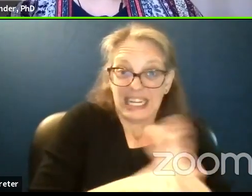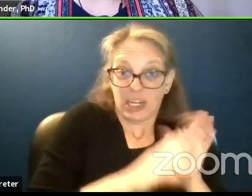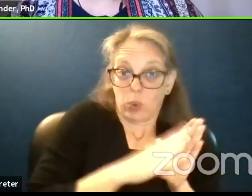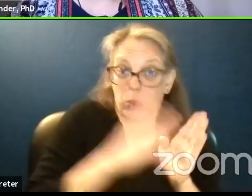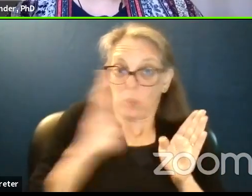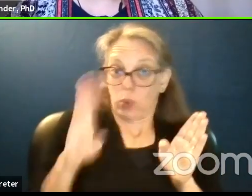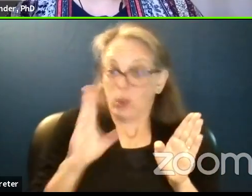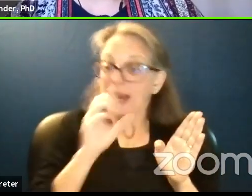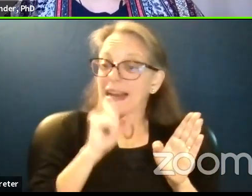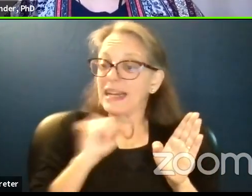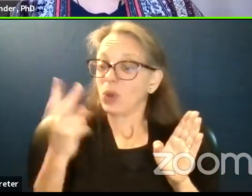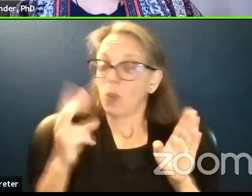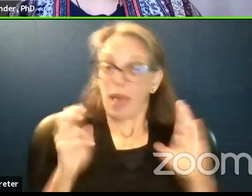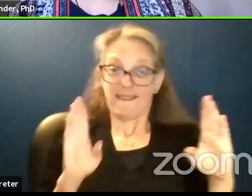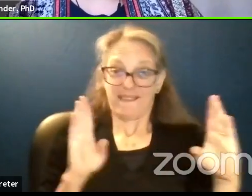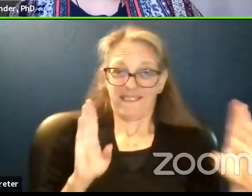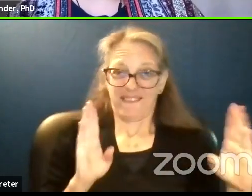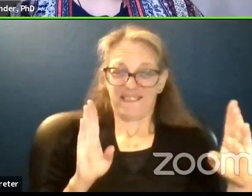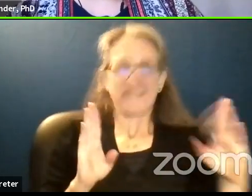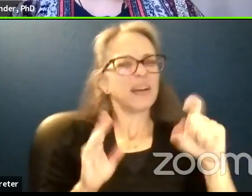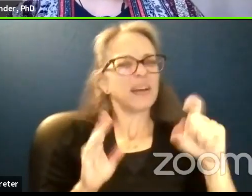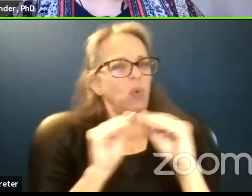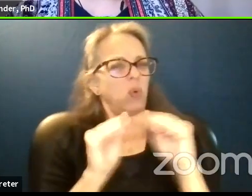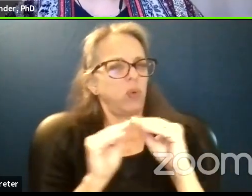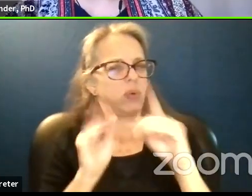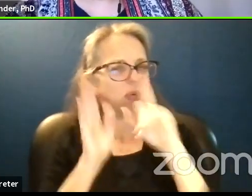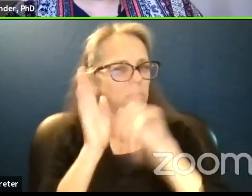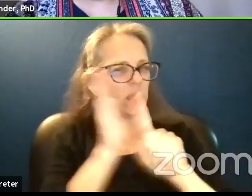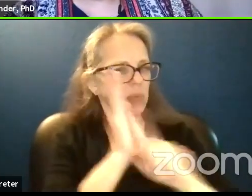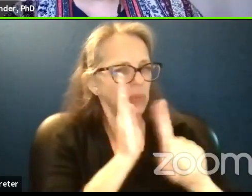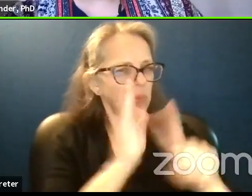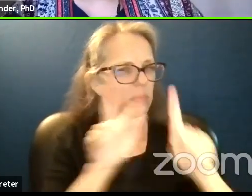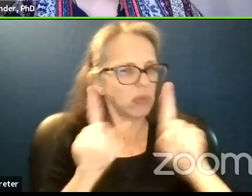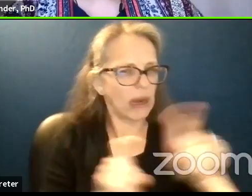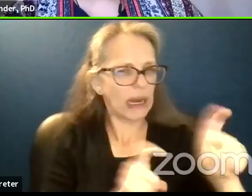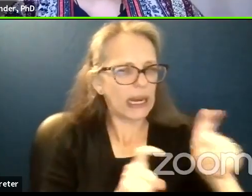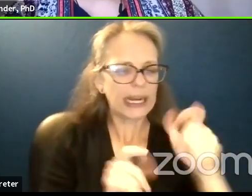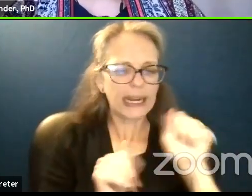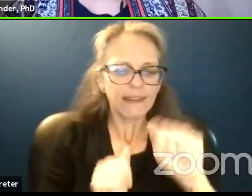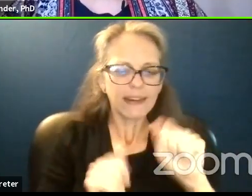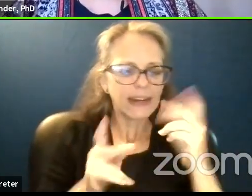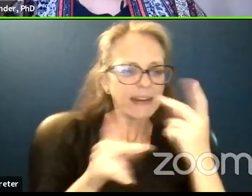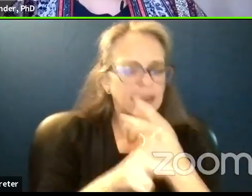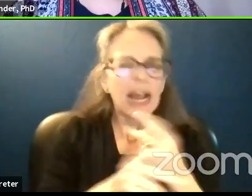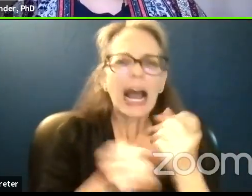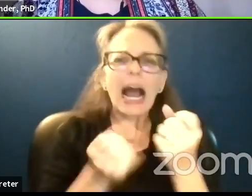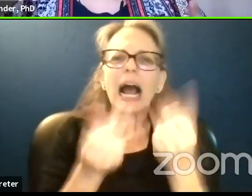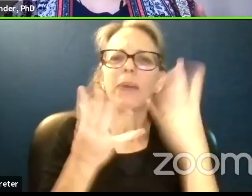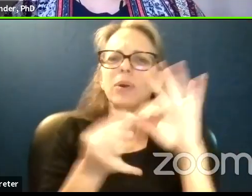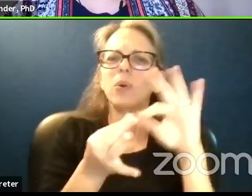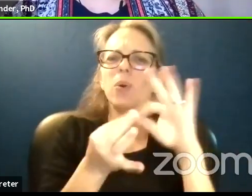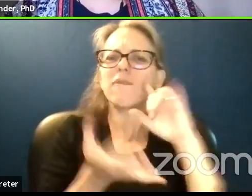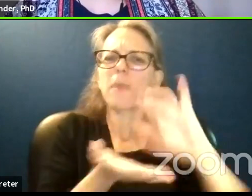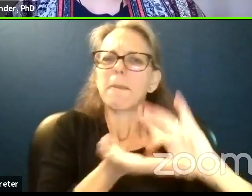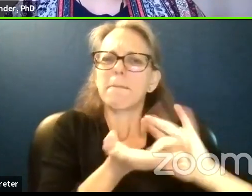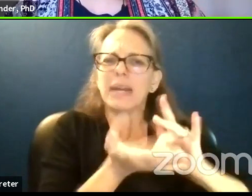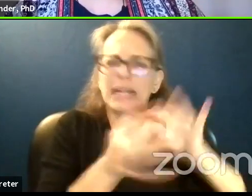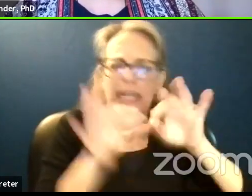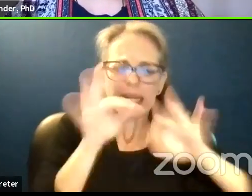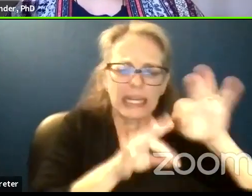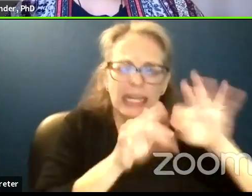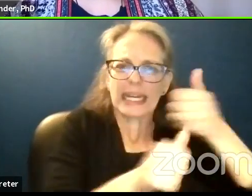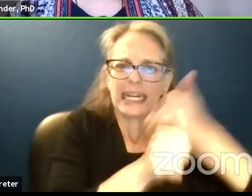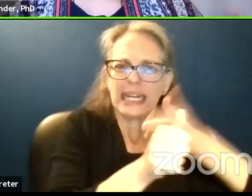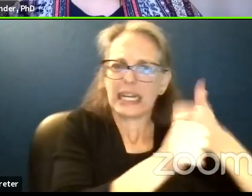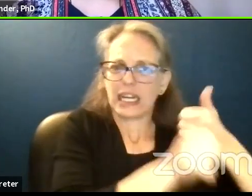additional tests are needed. They have to decide how much to put in each shot. And once they figure out how much